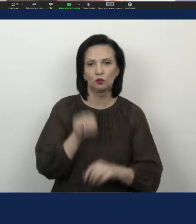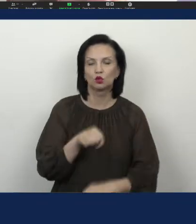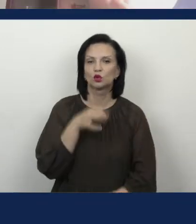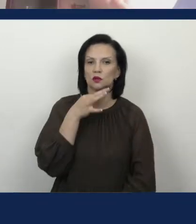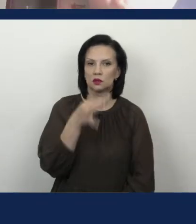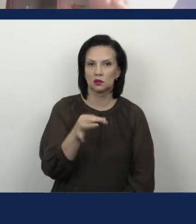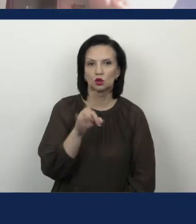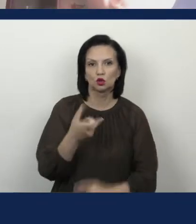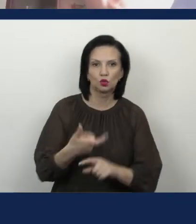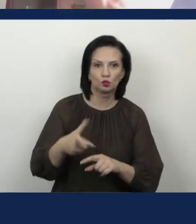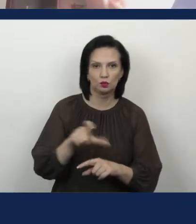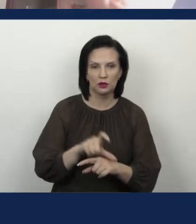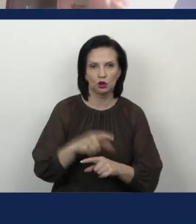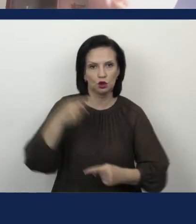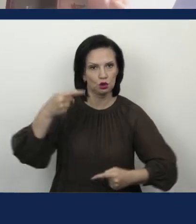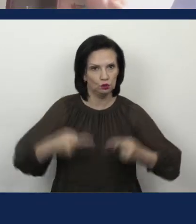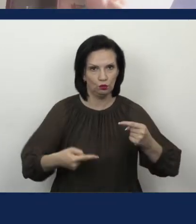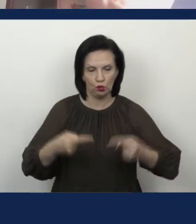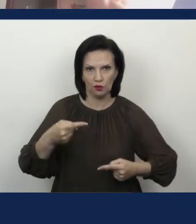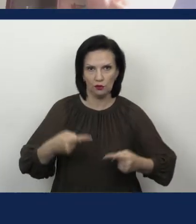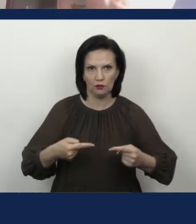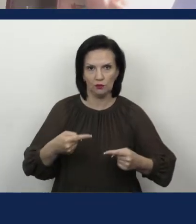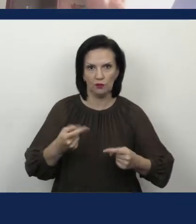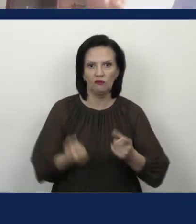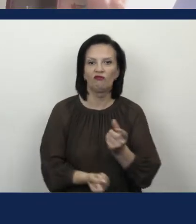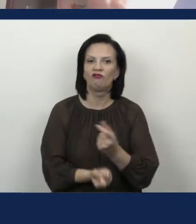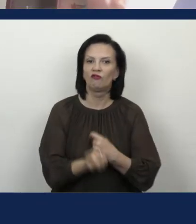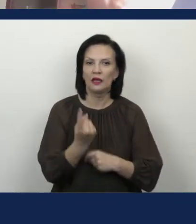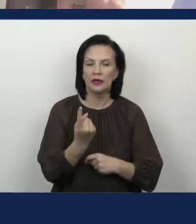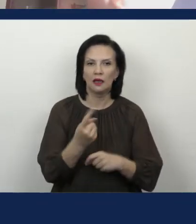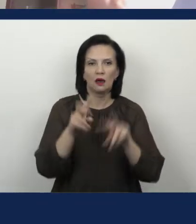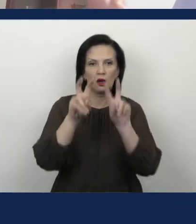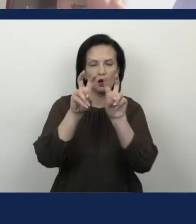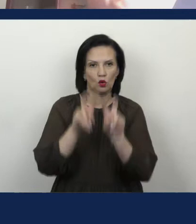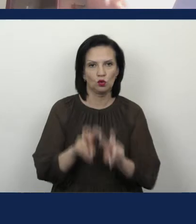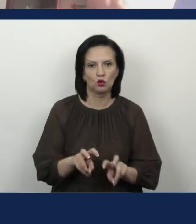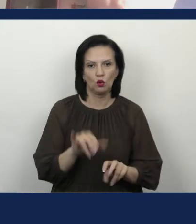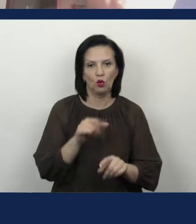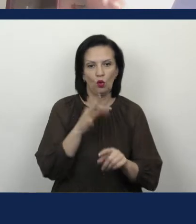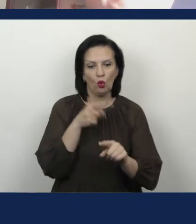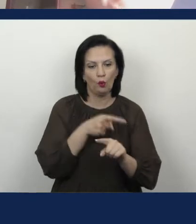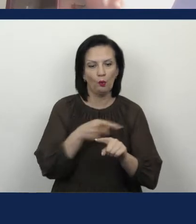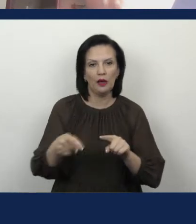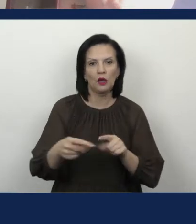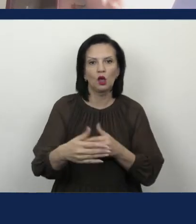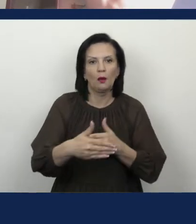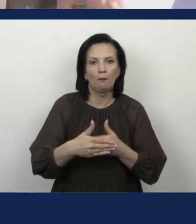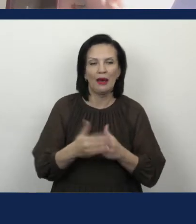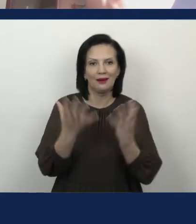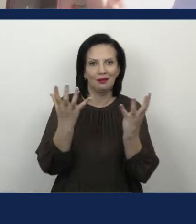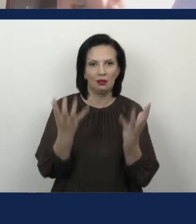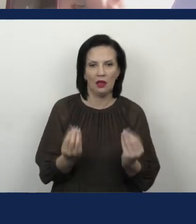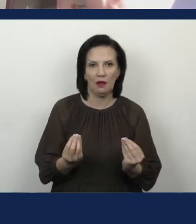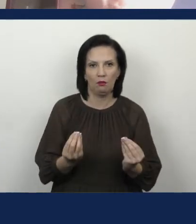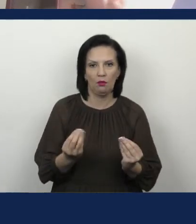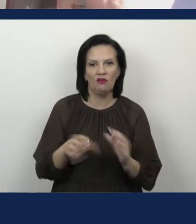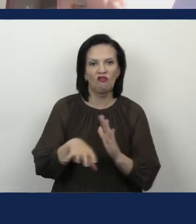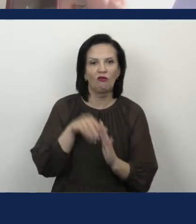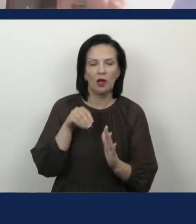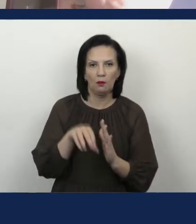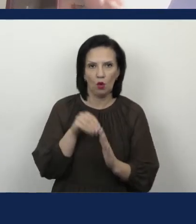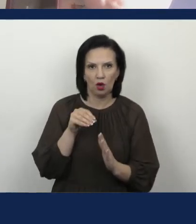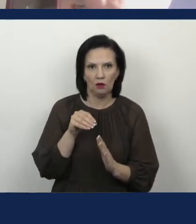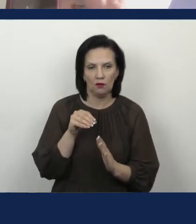majority disputes arise and deal with in period prior to the day of election. The